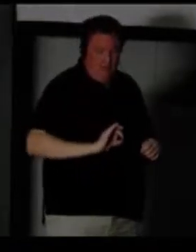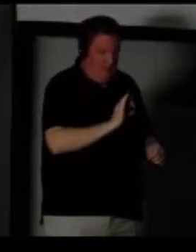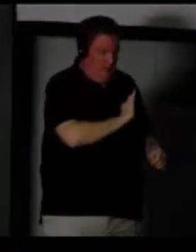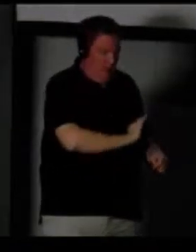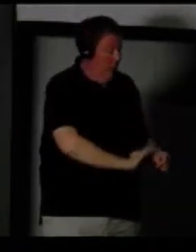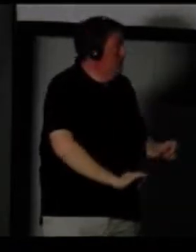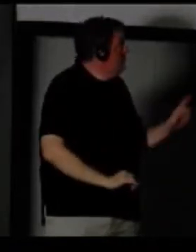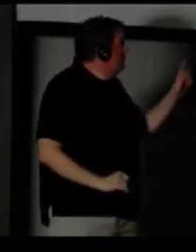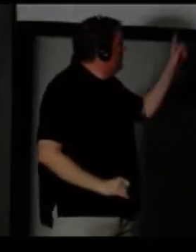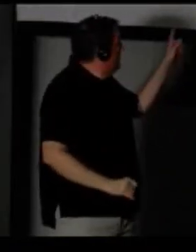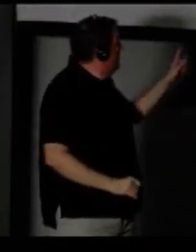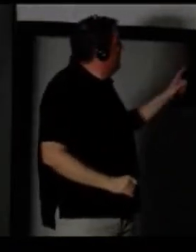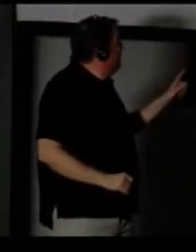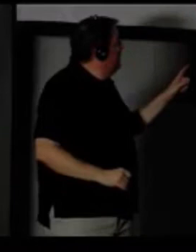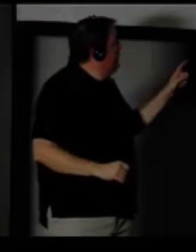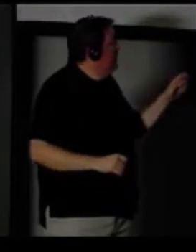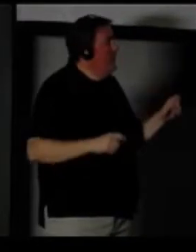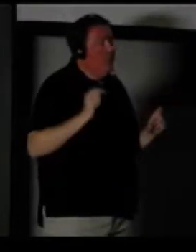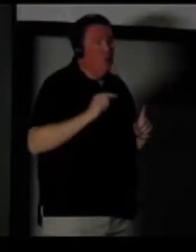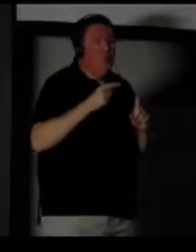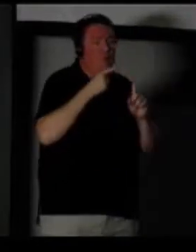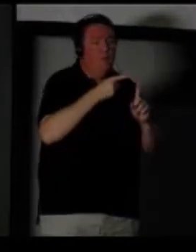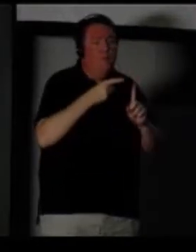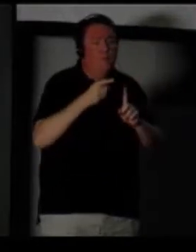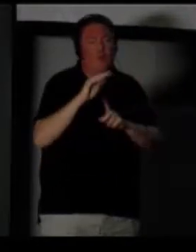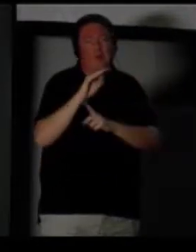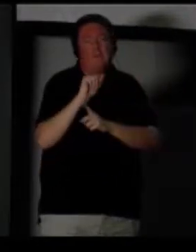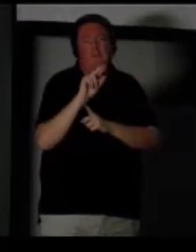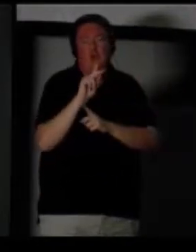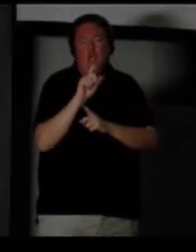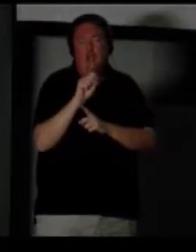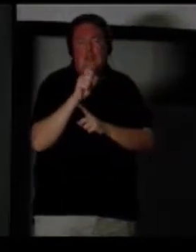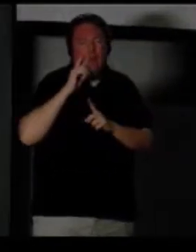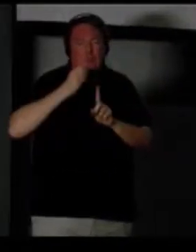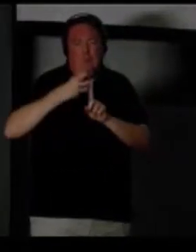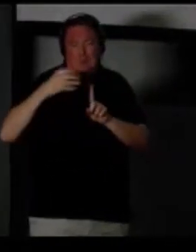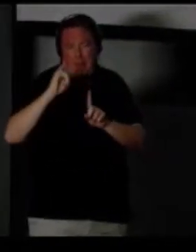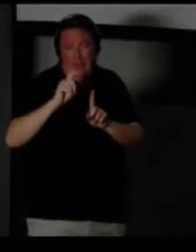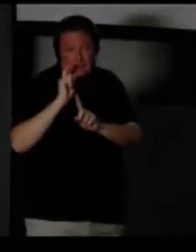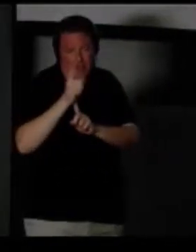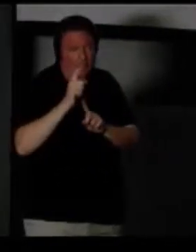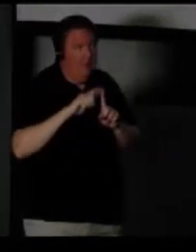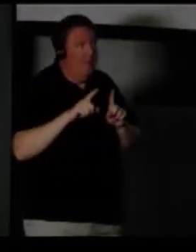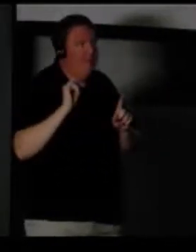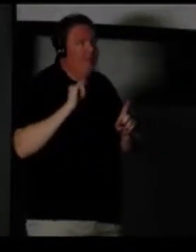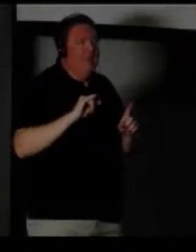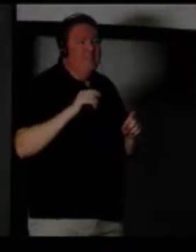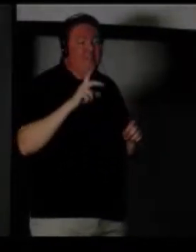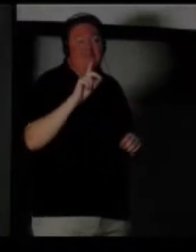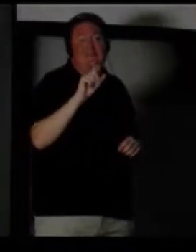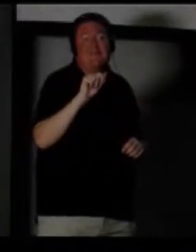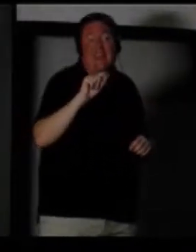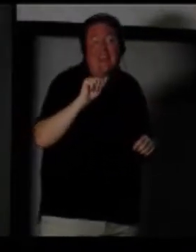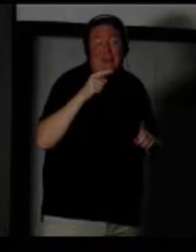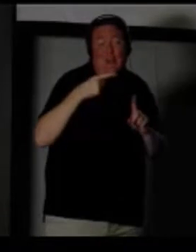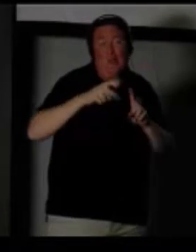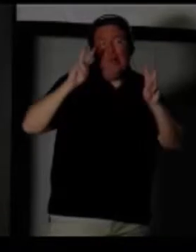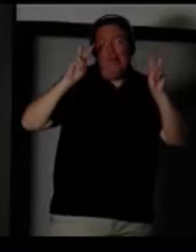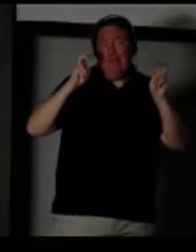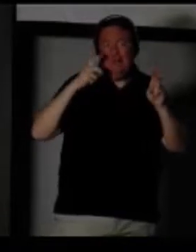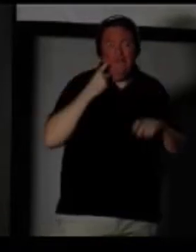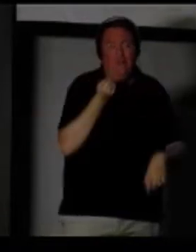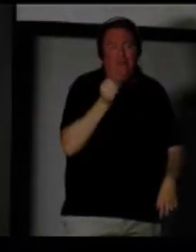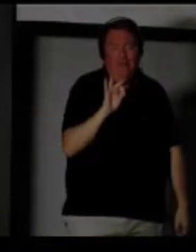of her body, which are actually the point marks. I'll get to those in a minute. But they're, think of them as data points for the 19th